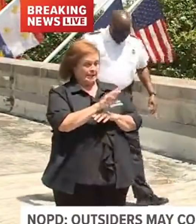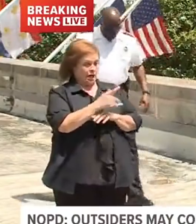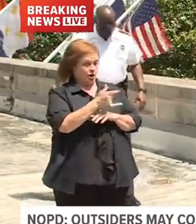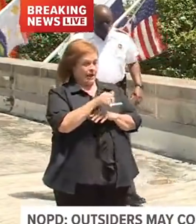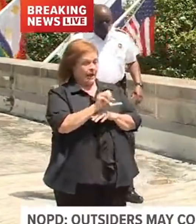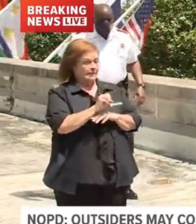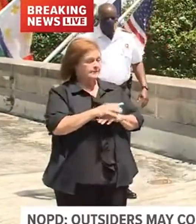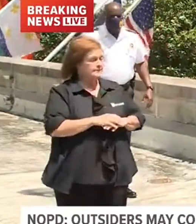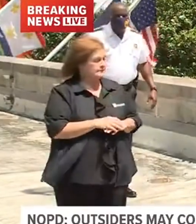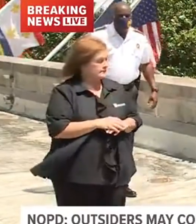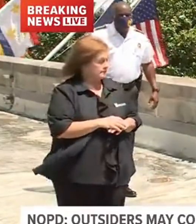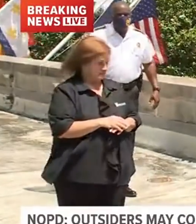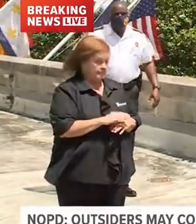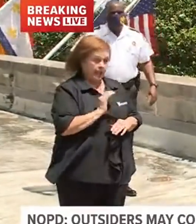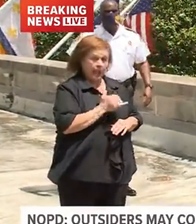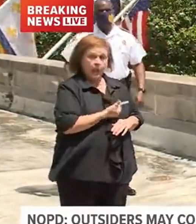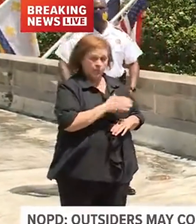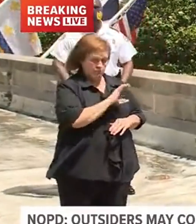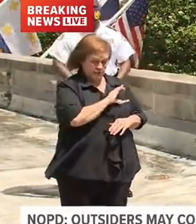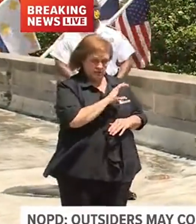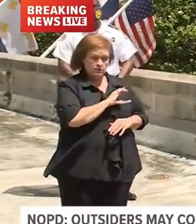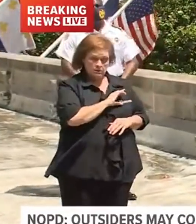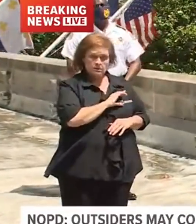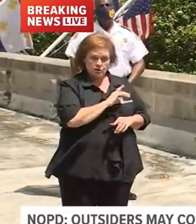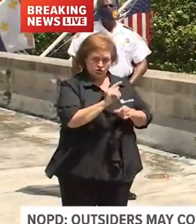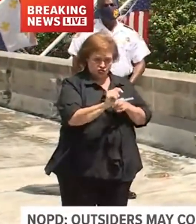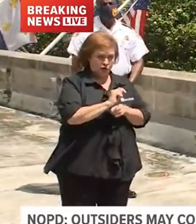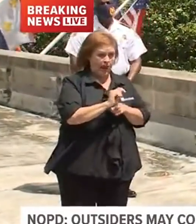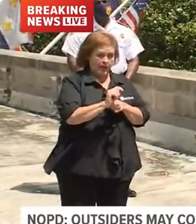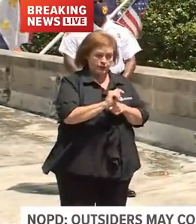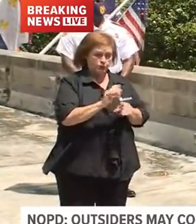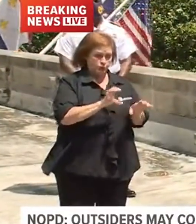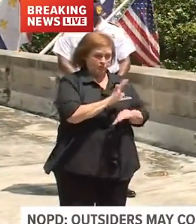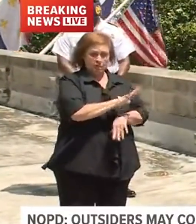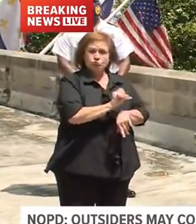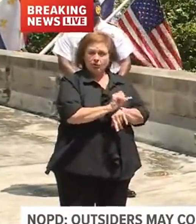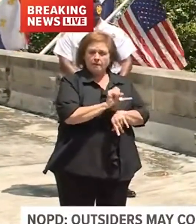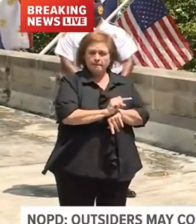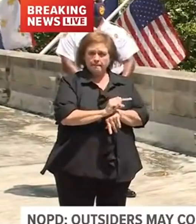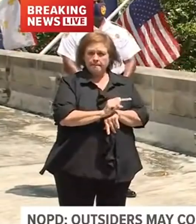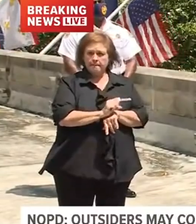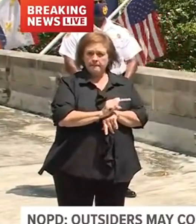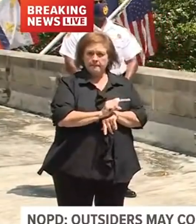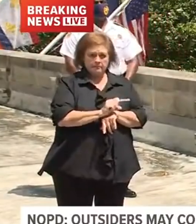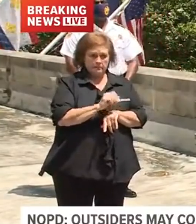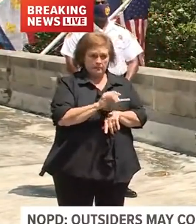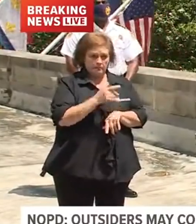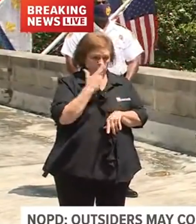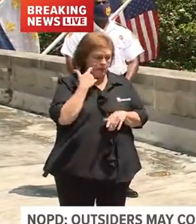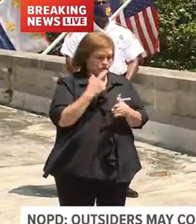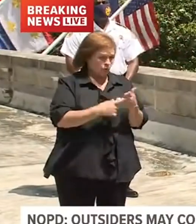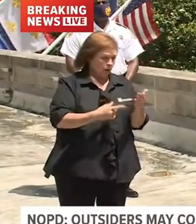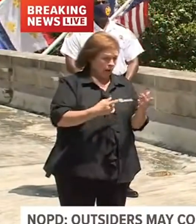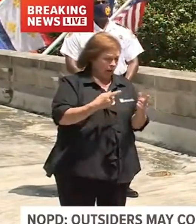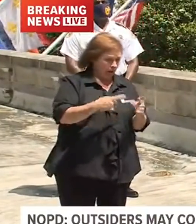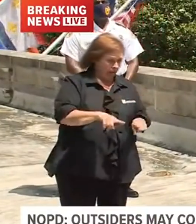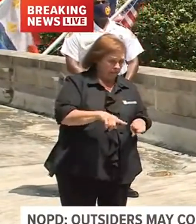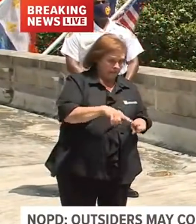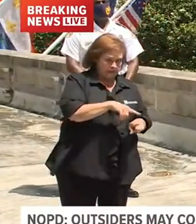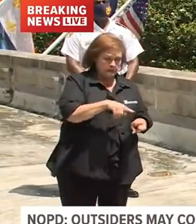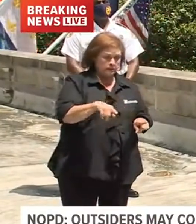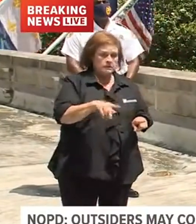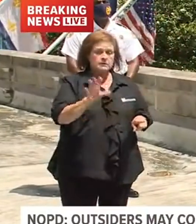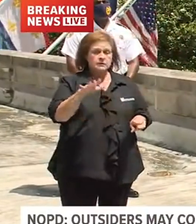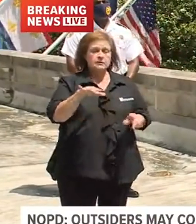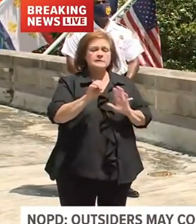My reaction is that our officers are trained to respond to any confrontations of that matter, meaning